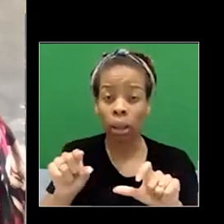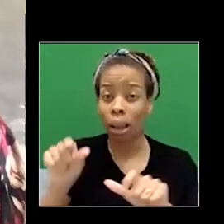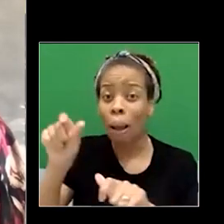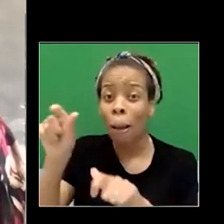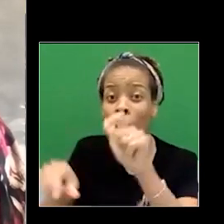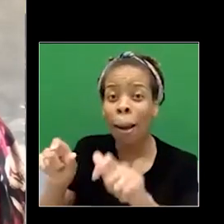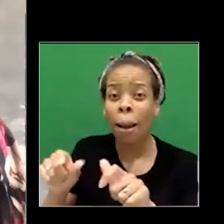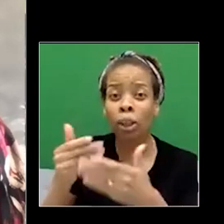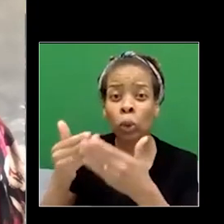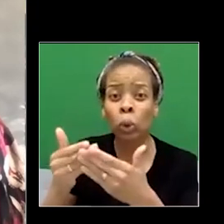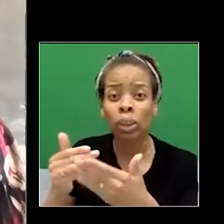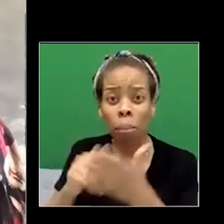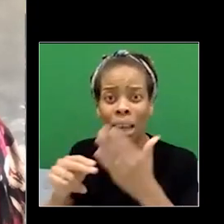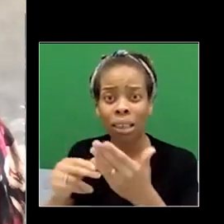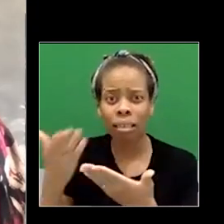that